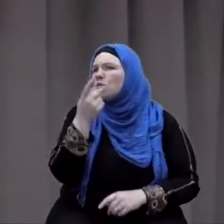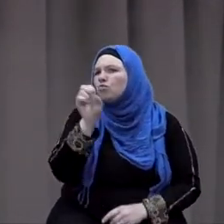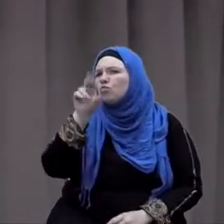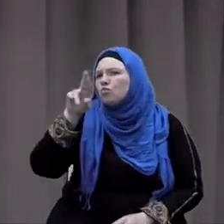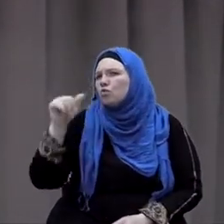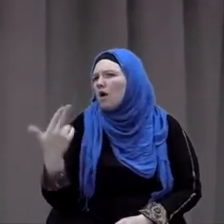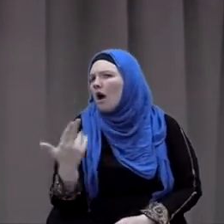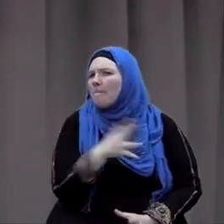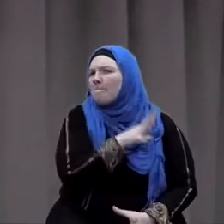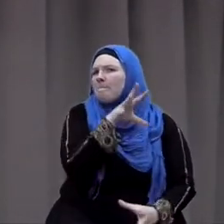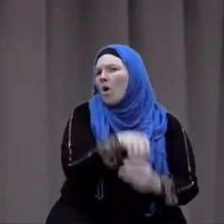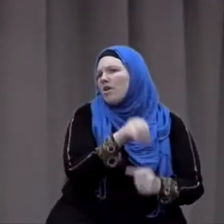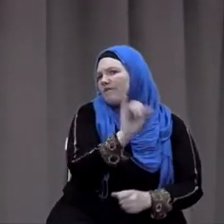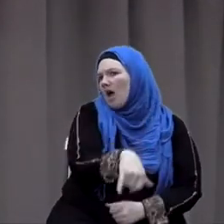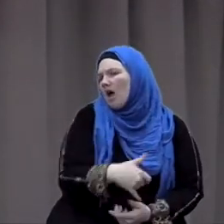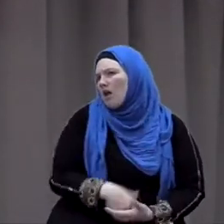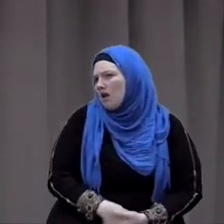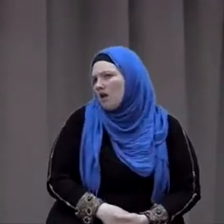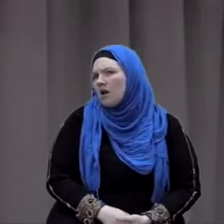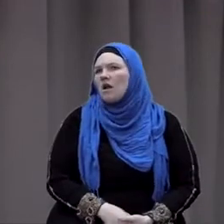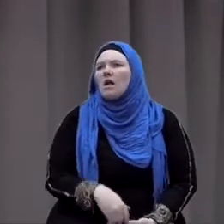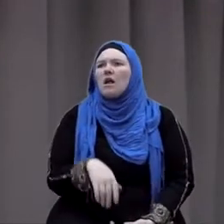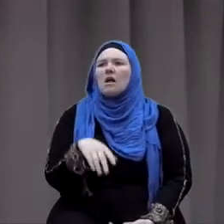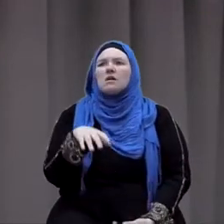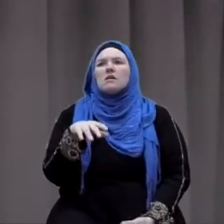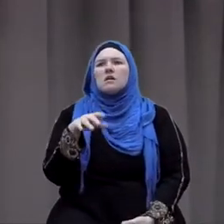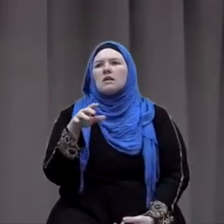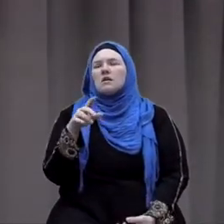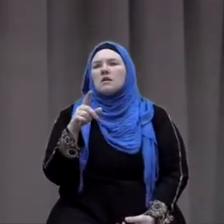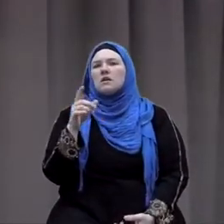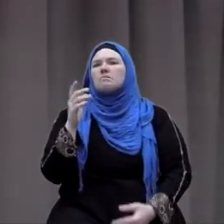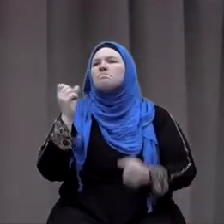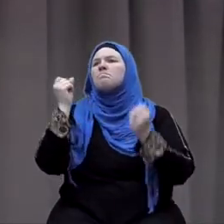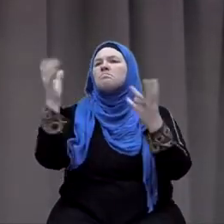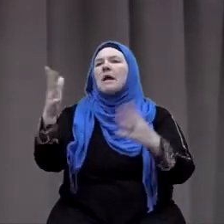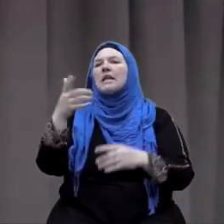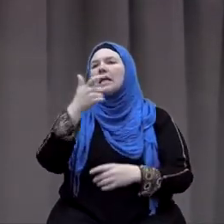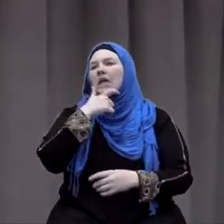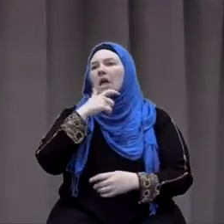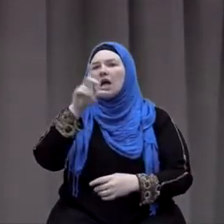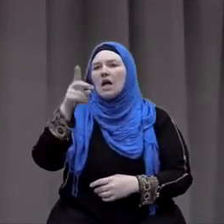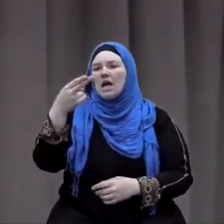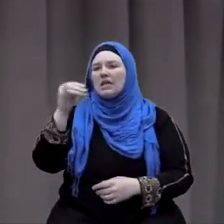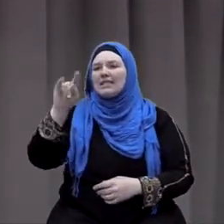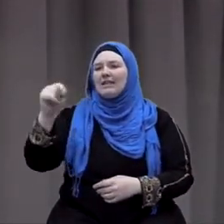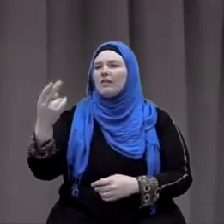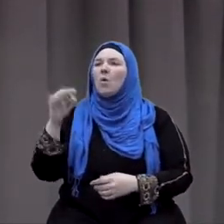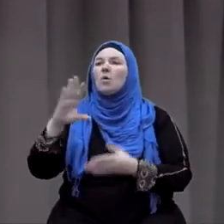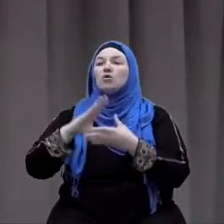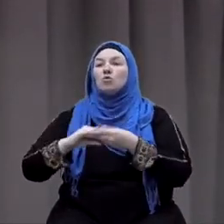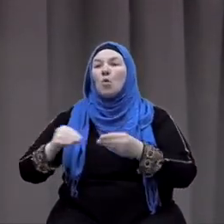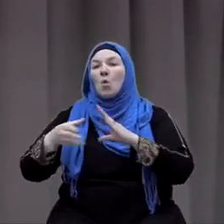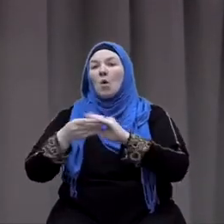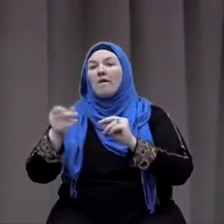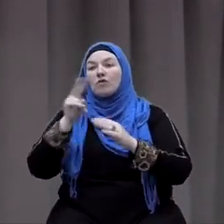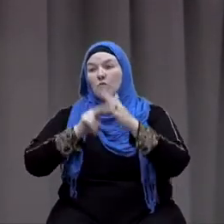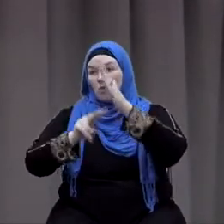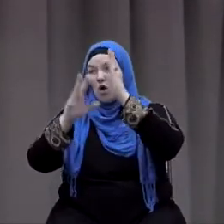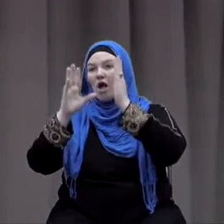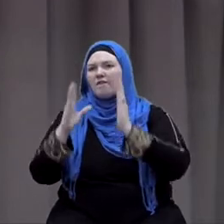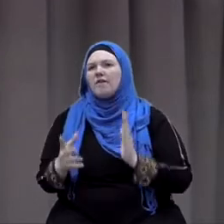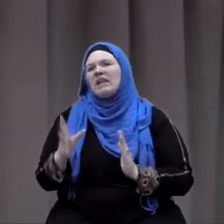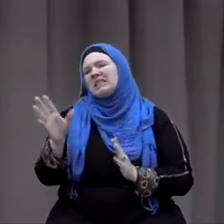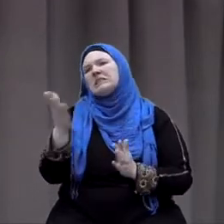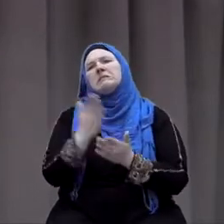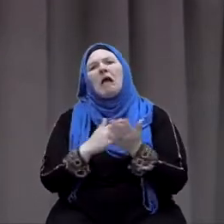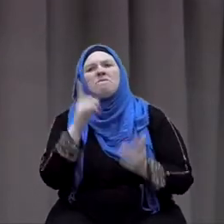There are lots of ahadith that are da'if and mawdu' and all of that, as if they have learned this on their own.